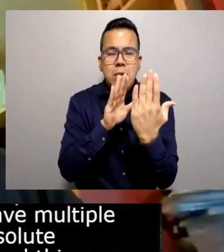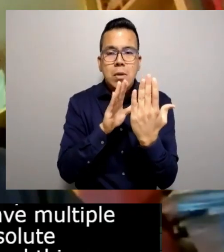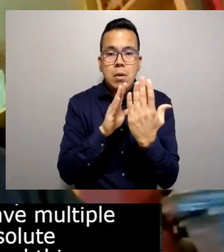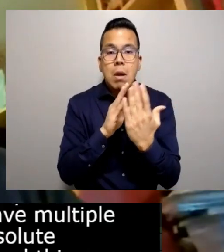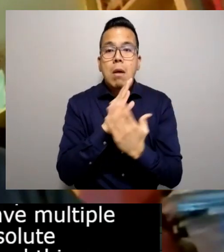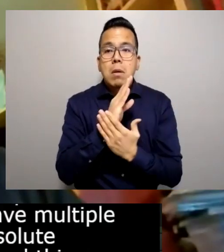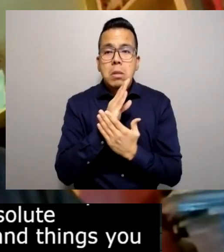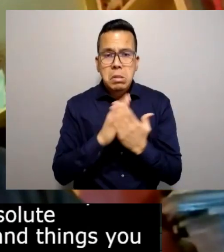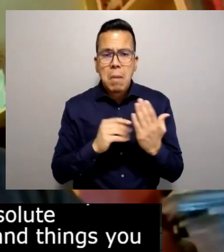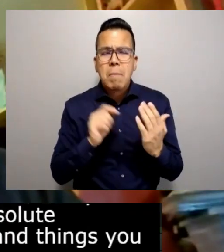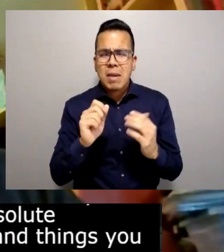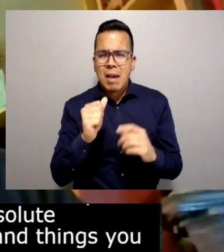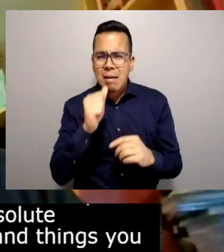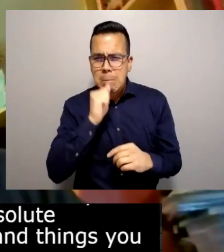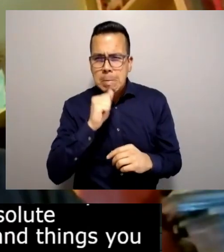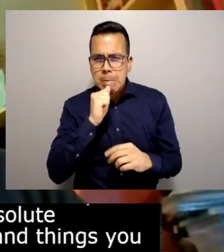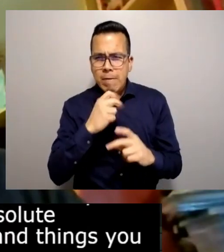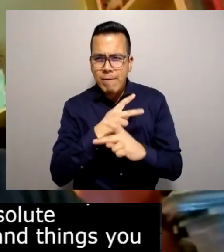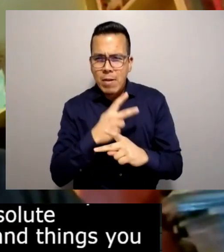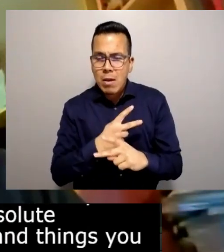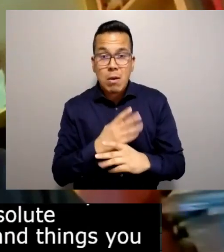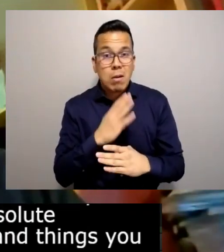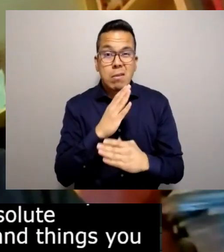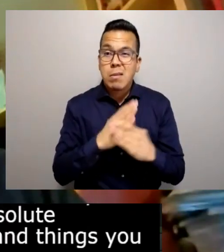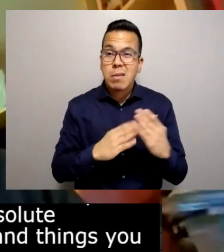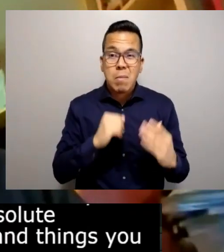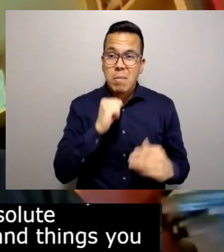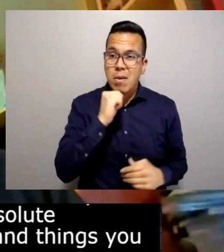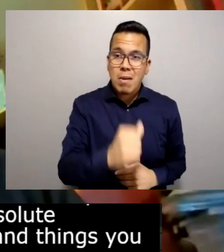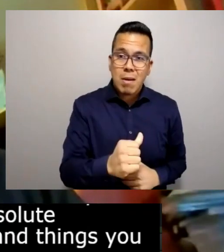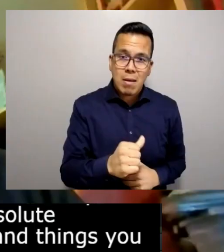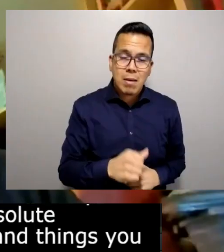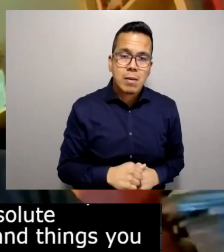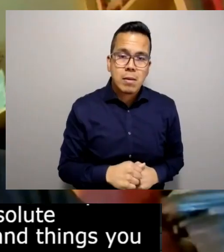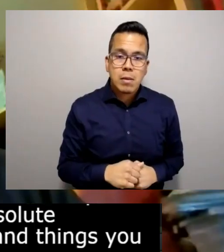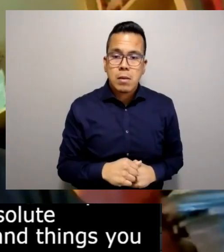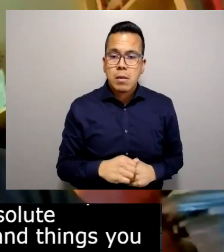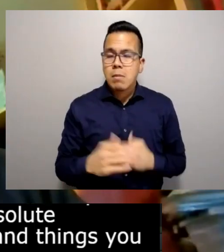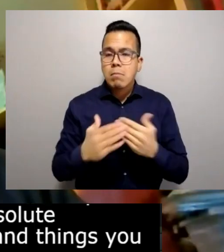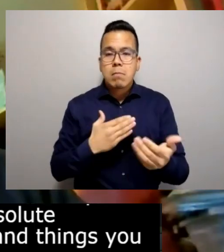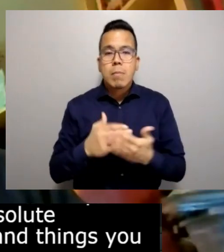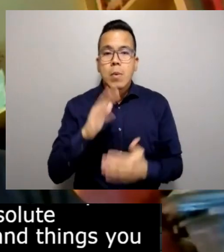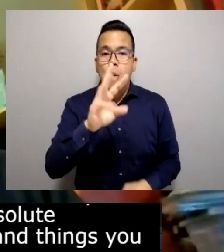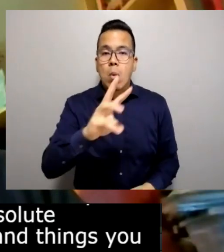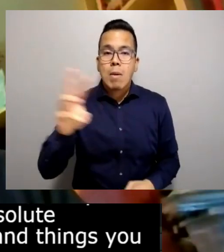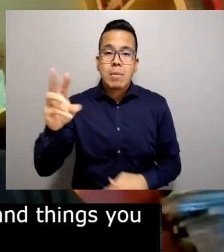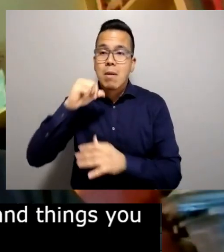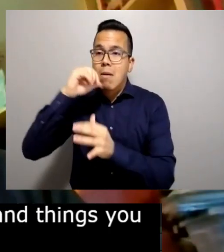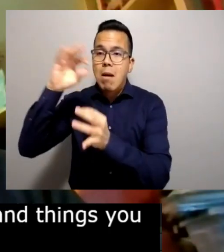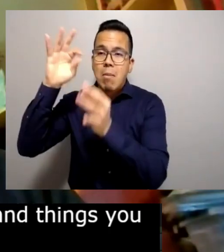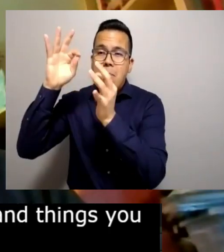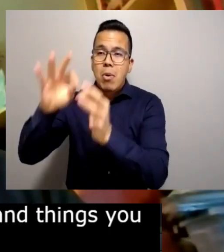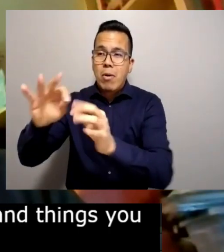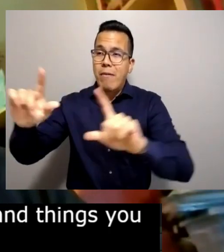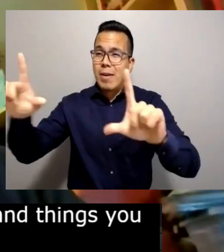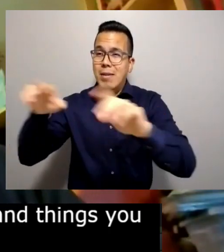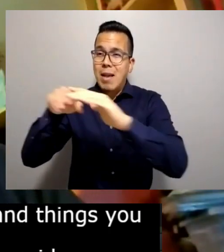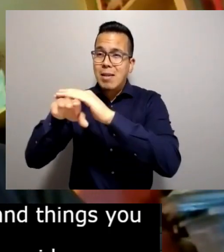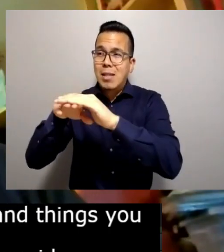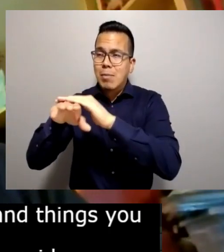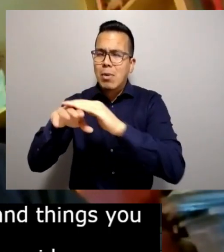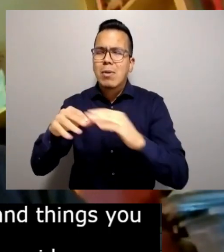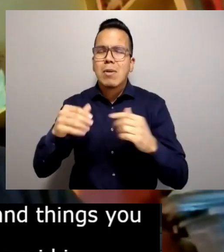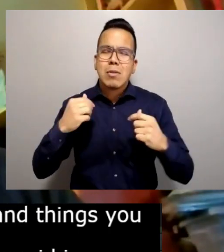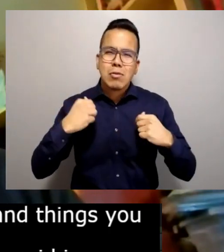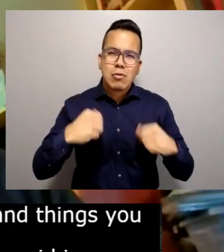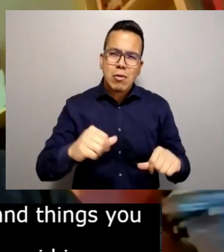So even if you're not perfect, what you really need to avoid is stranding someone